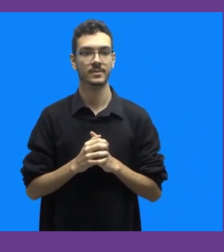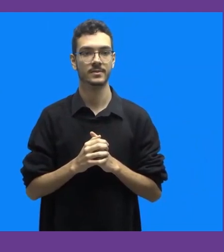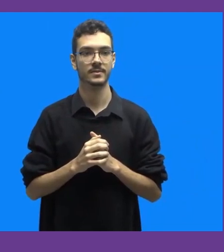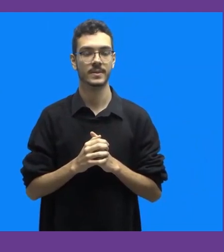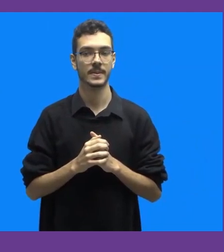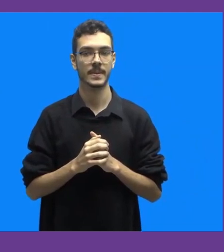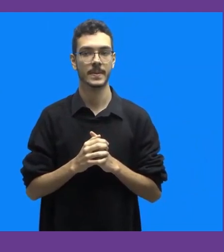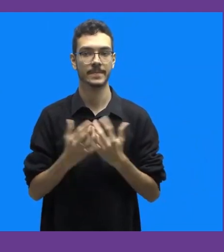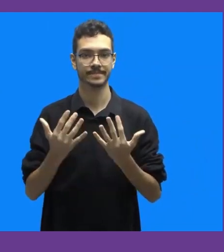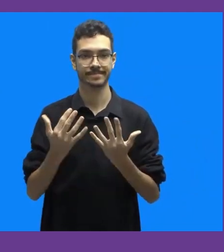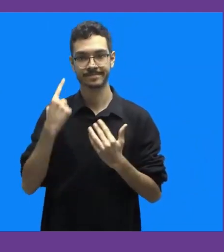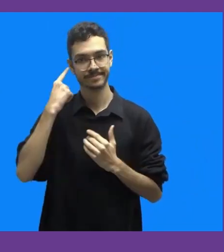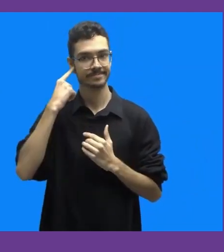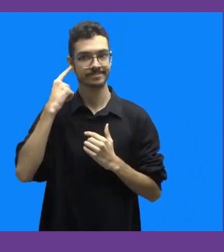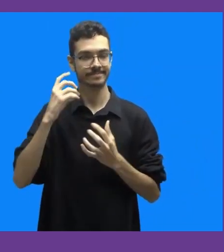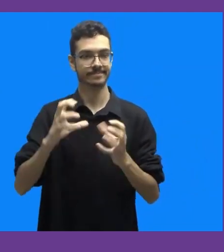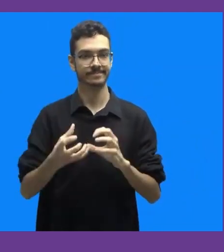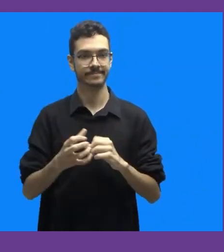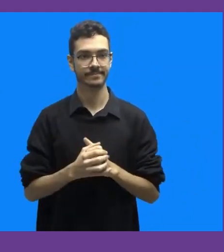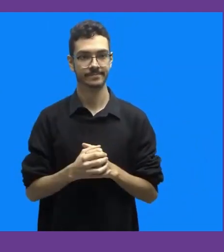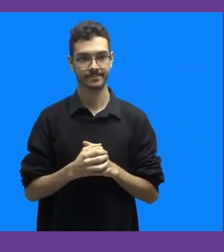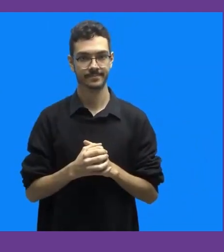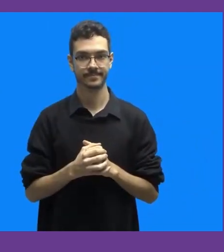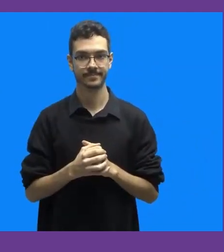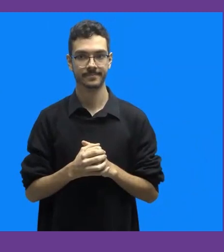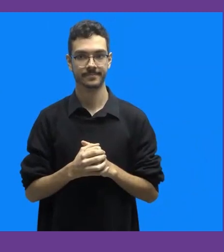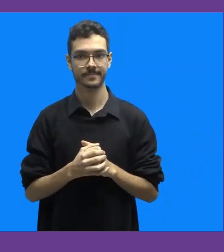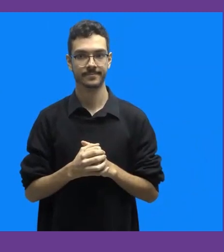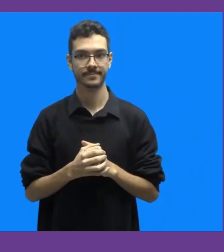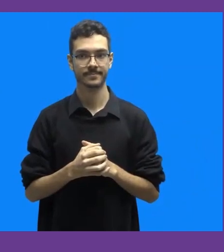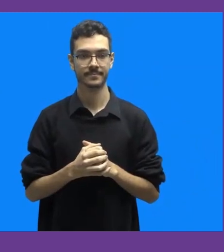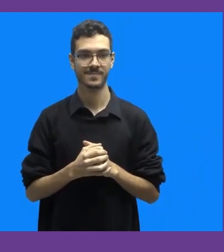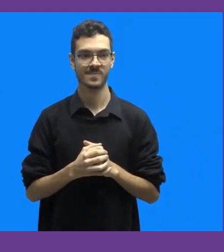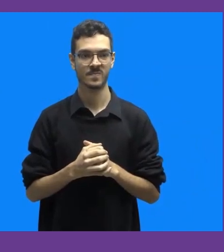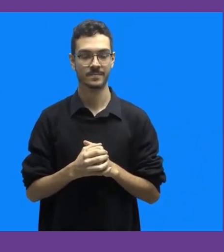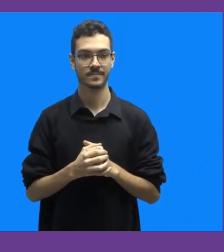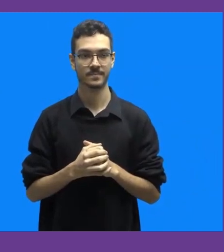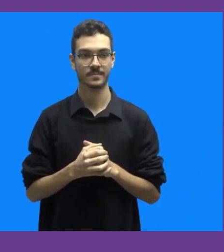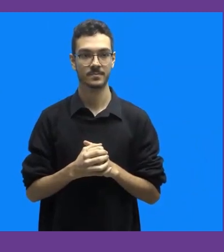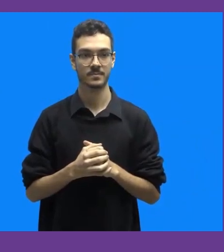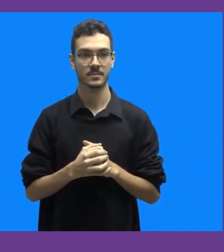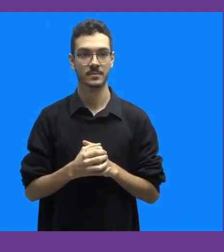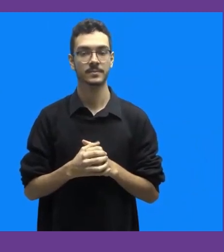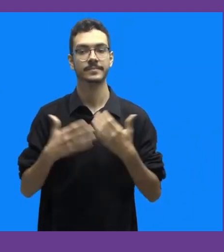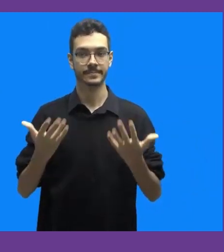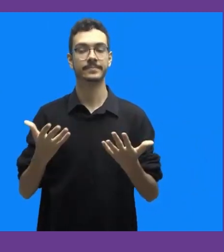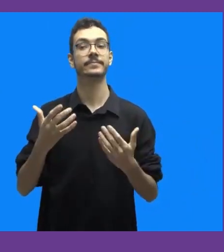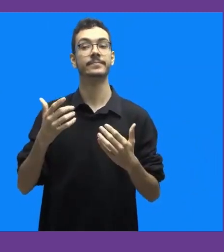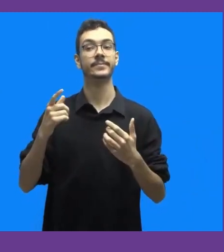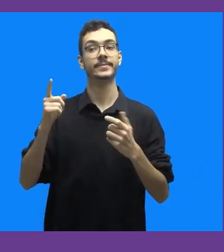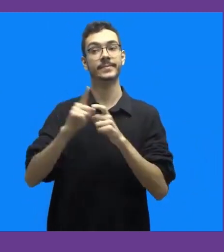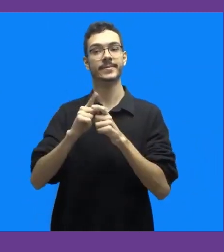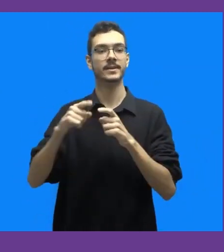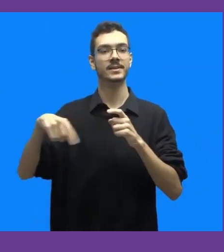email address for their own college, and it could be University for All or whatever it is, but that I know if I email that in